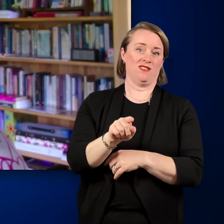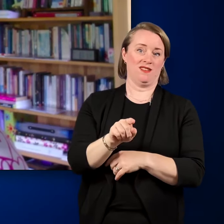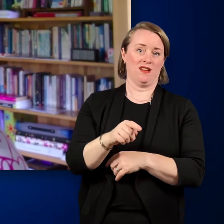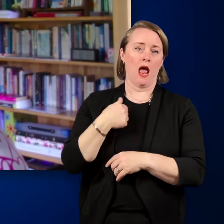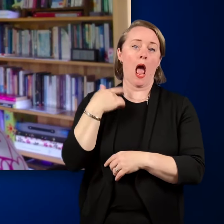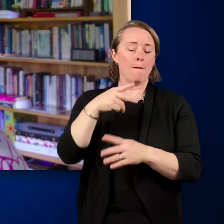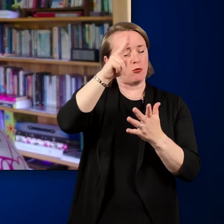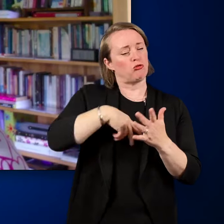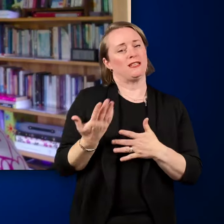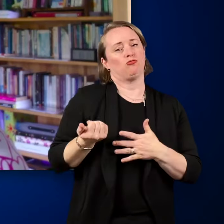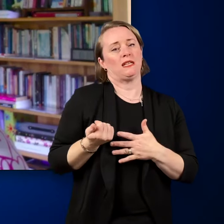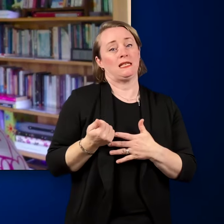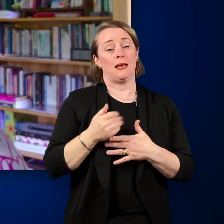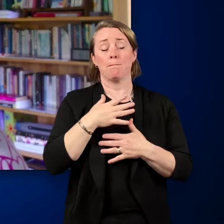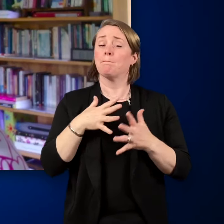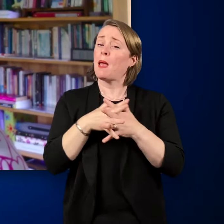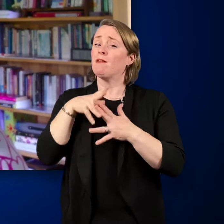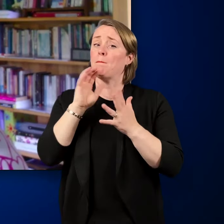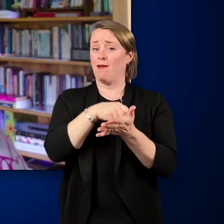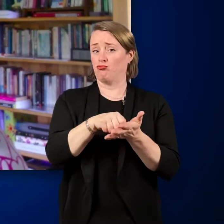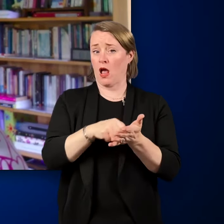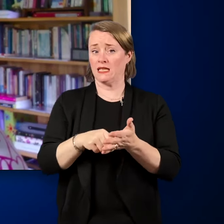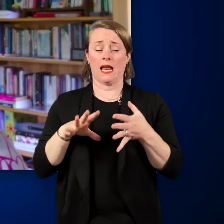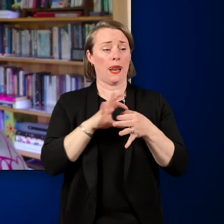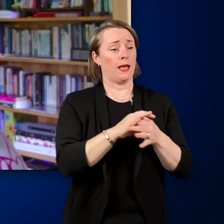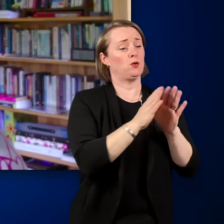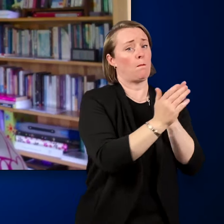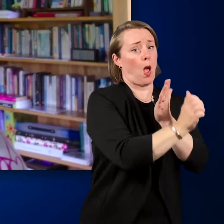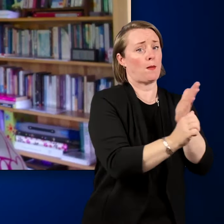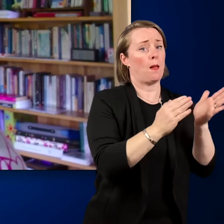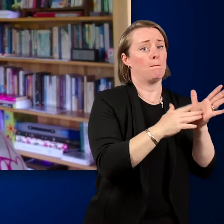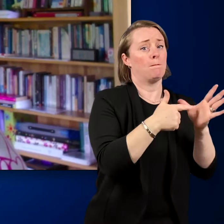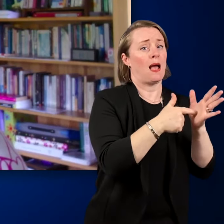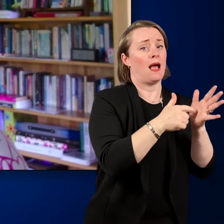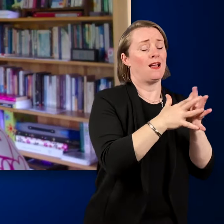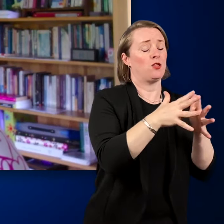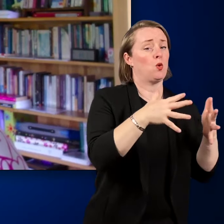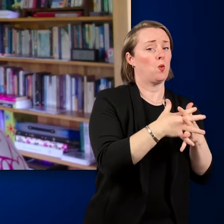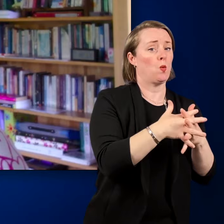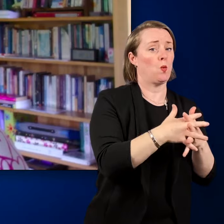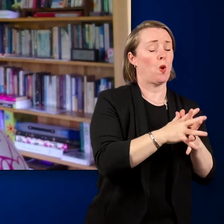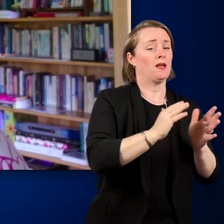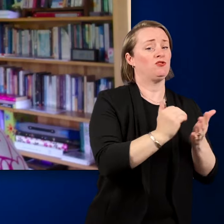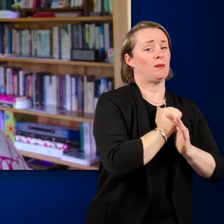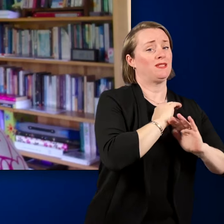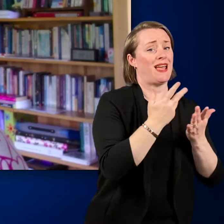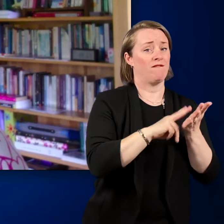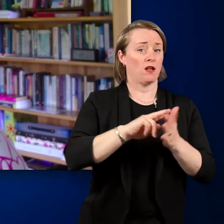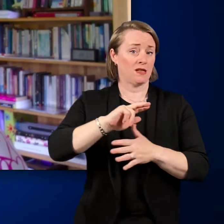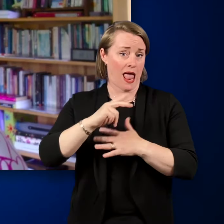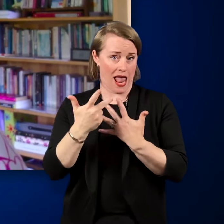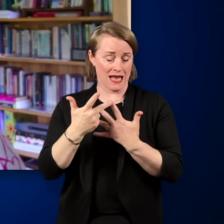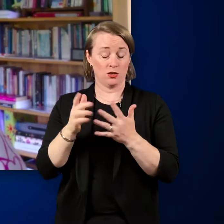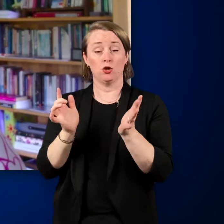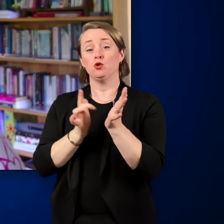I was led to a passage written by American pastor Bill Johnson based on Matthew 10:8, when Jesus sent out his